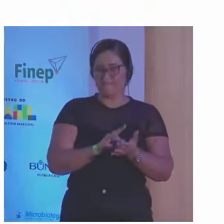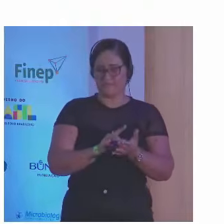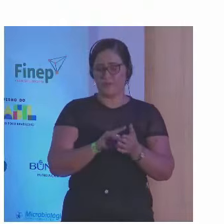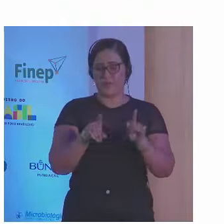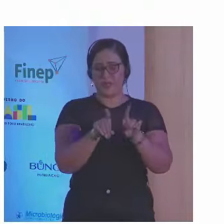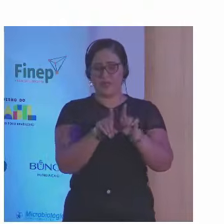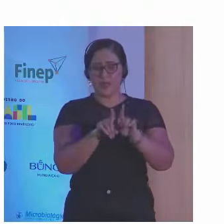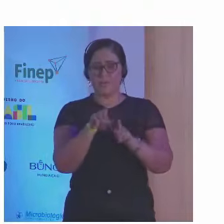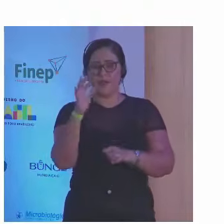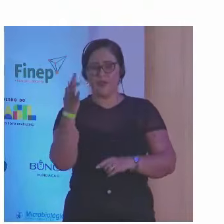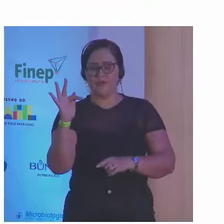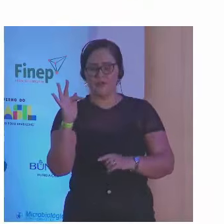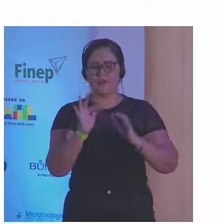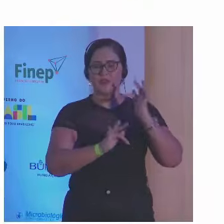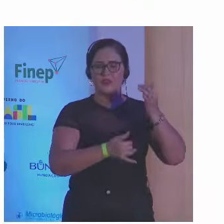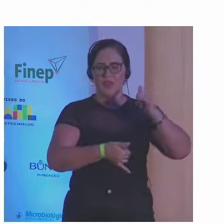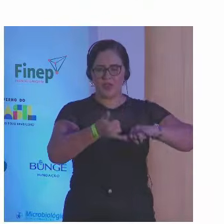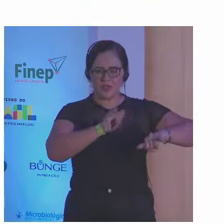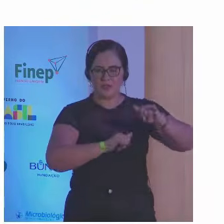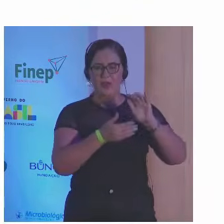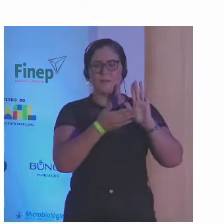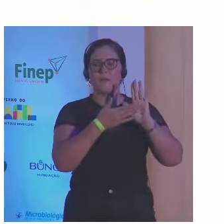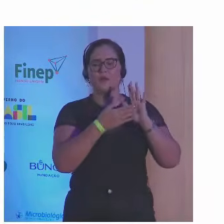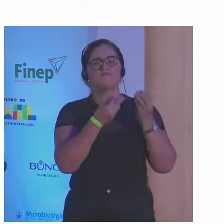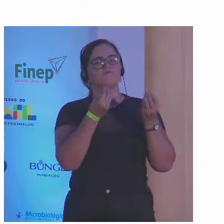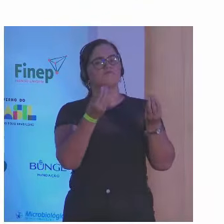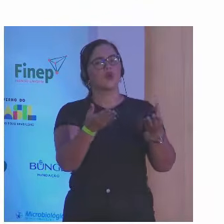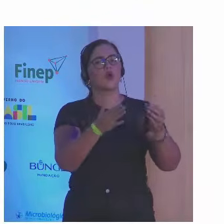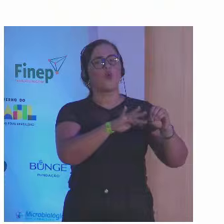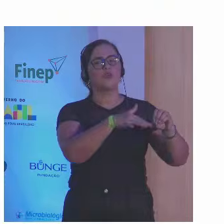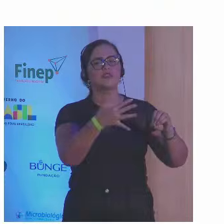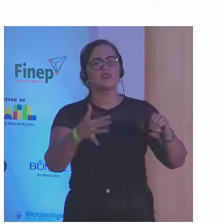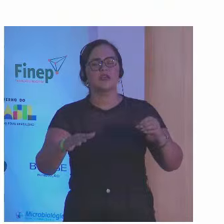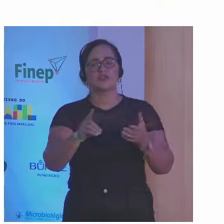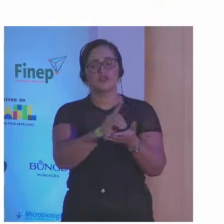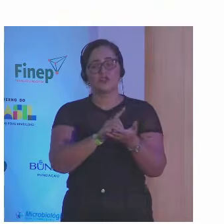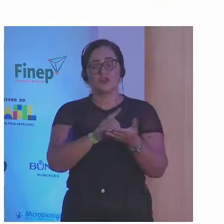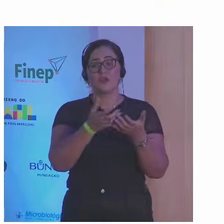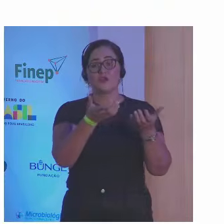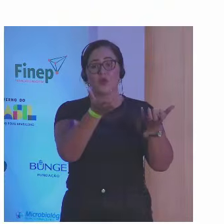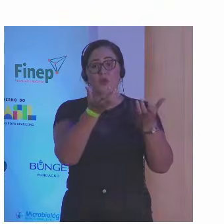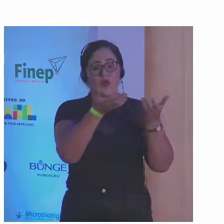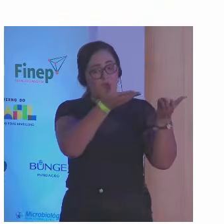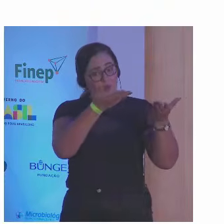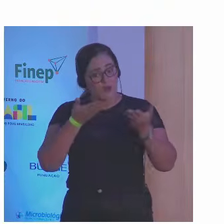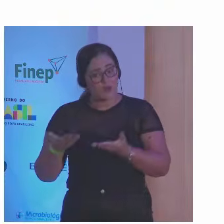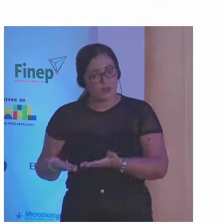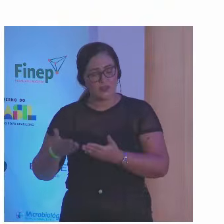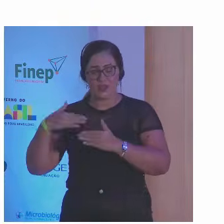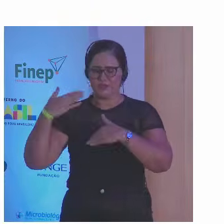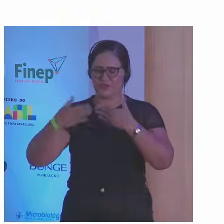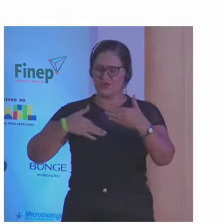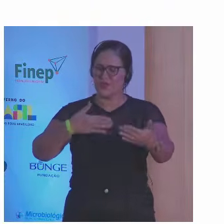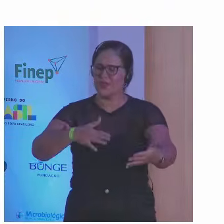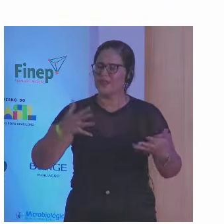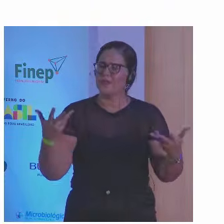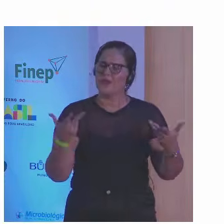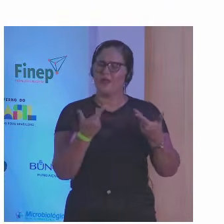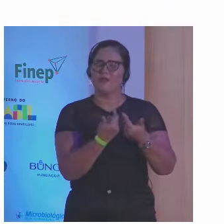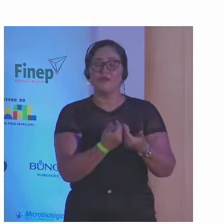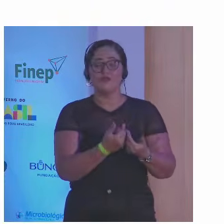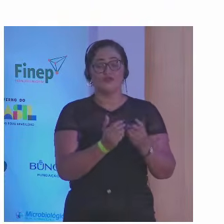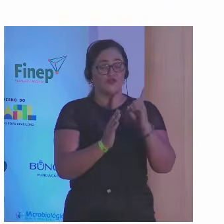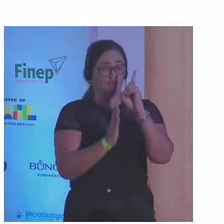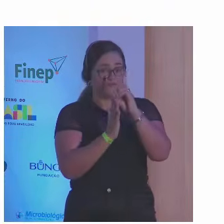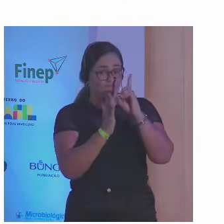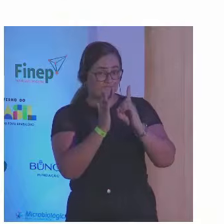propose something that is the digital ocean. And I would like to invite you to this wonderful journey of 3 decades of operational oceanography.